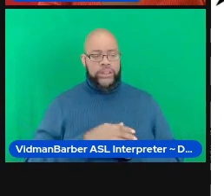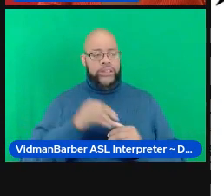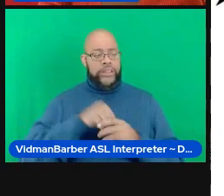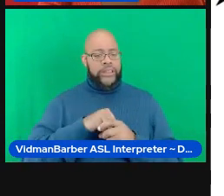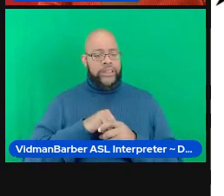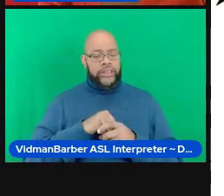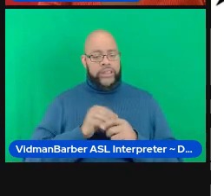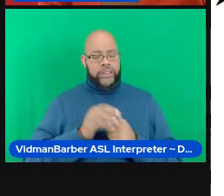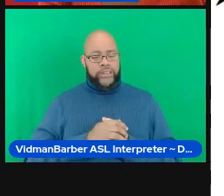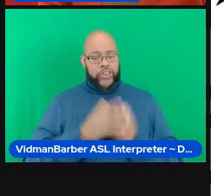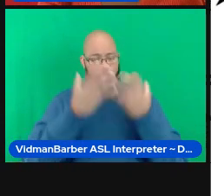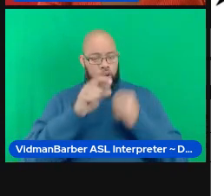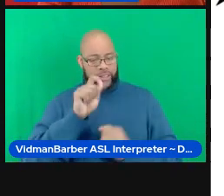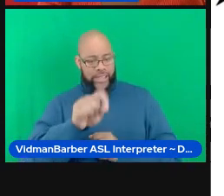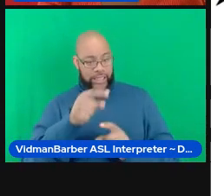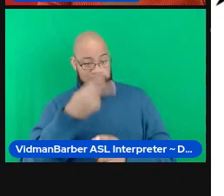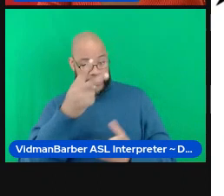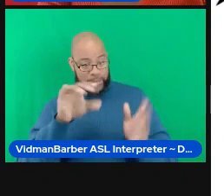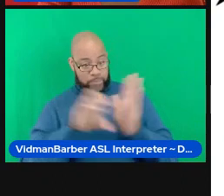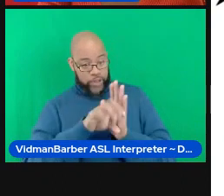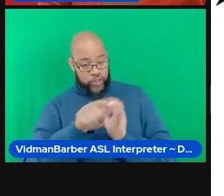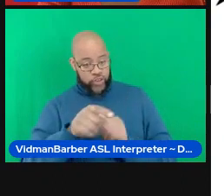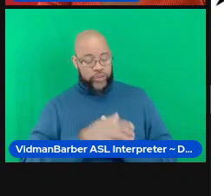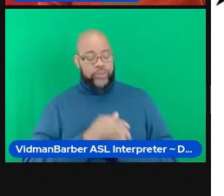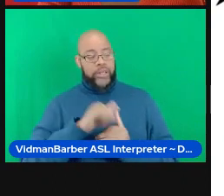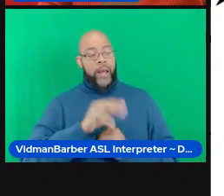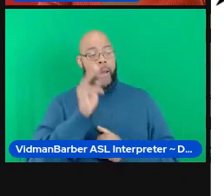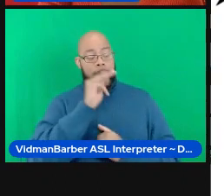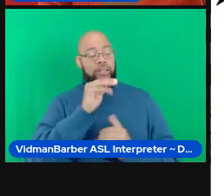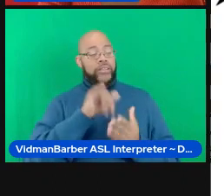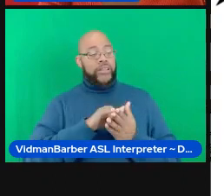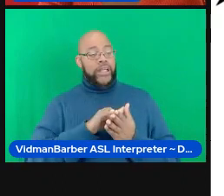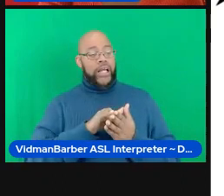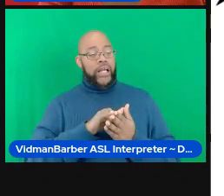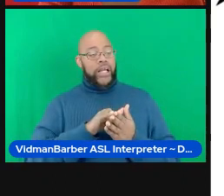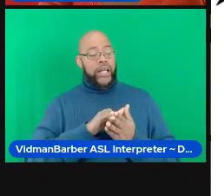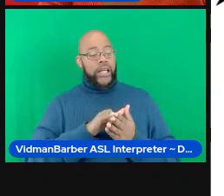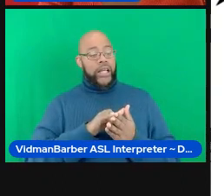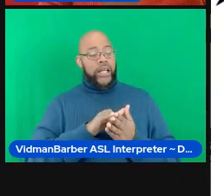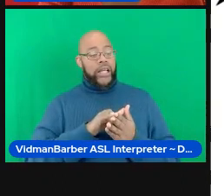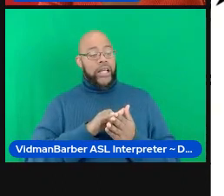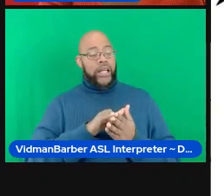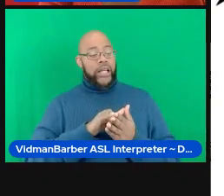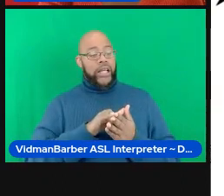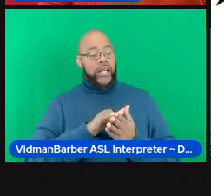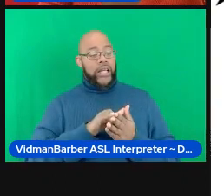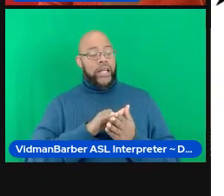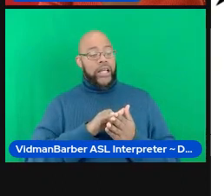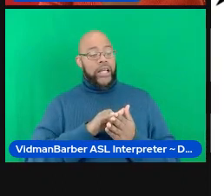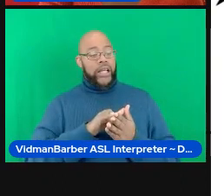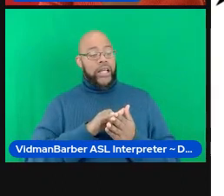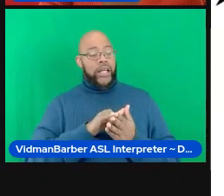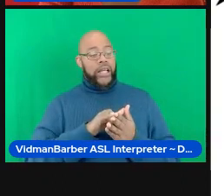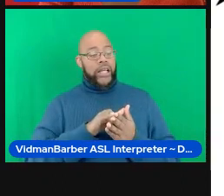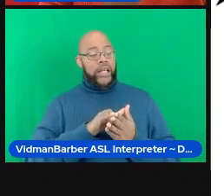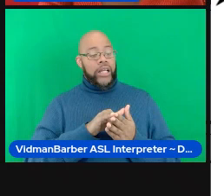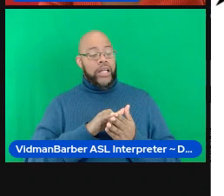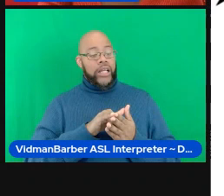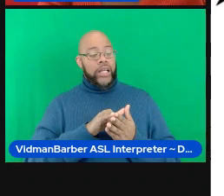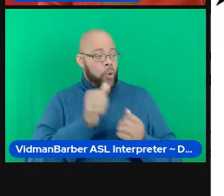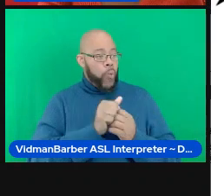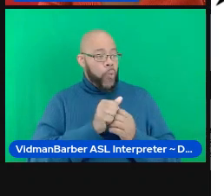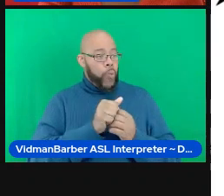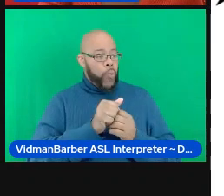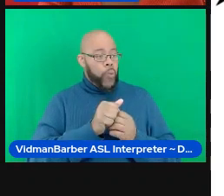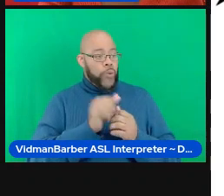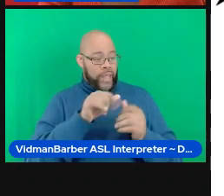dark dot. So you can see that mice that were weaned under a child diet with dietary antigen,